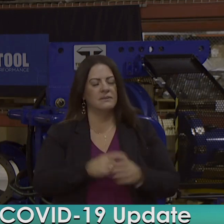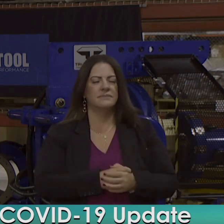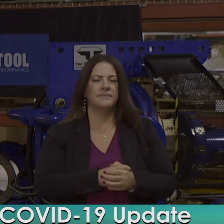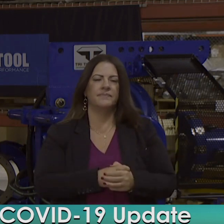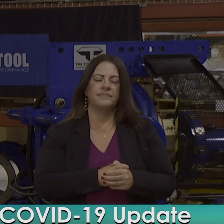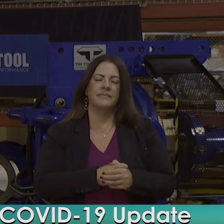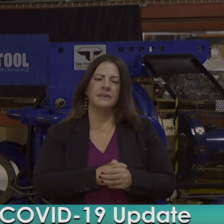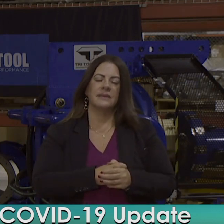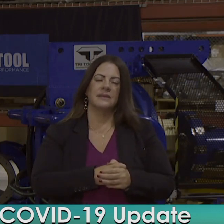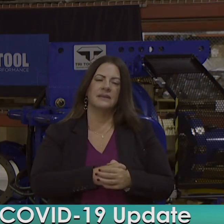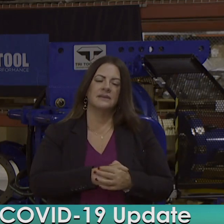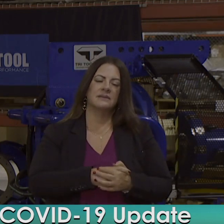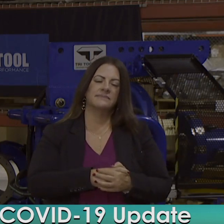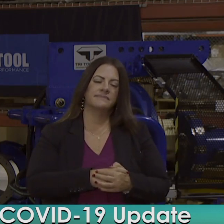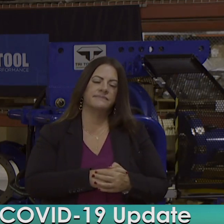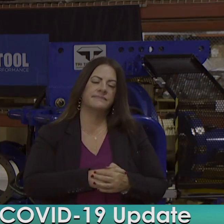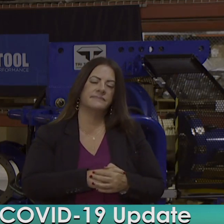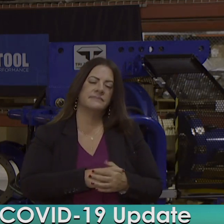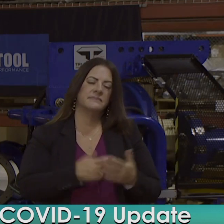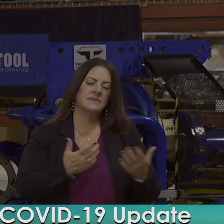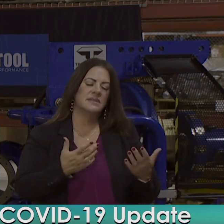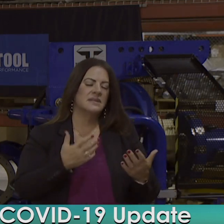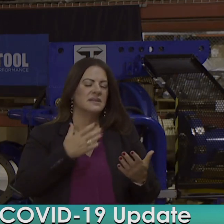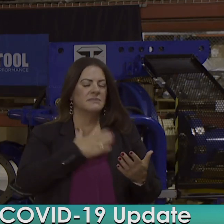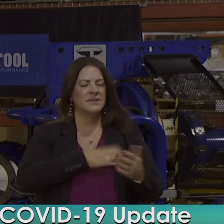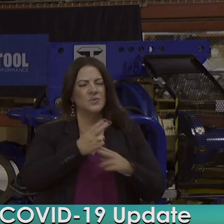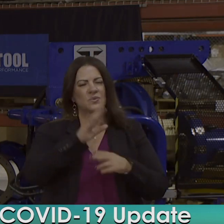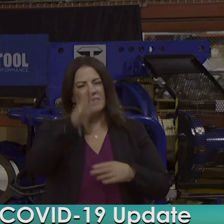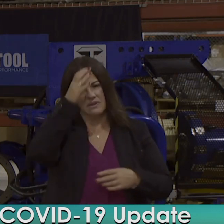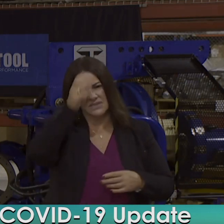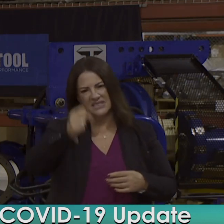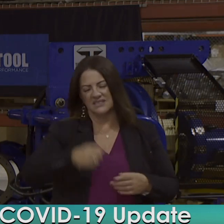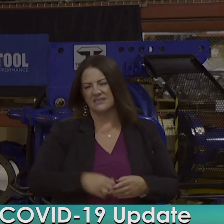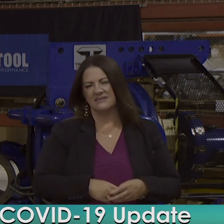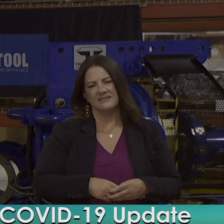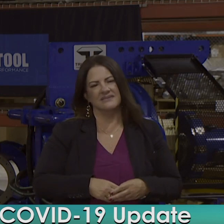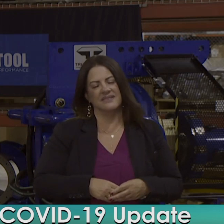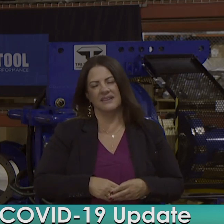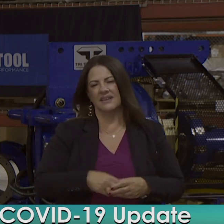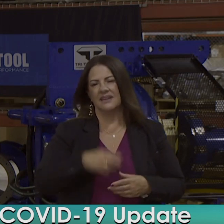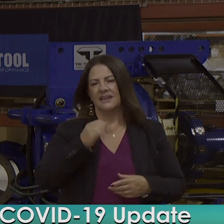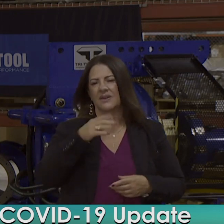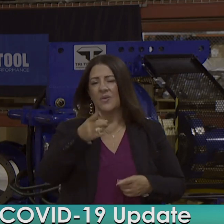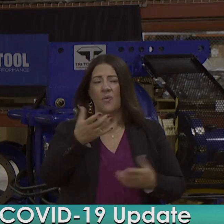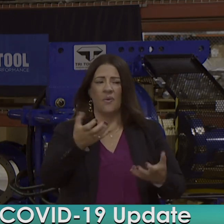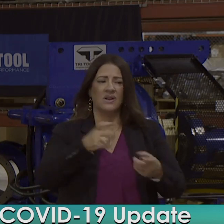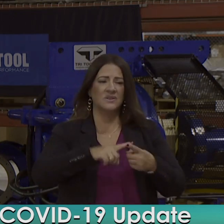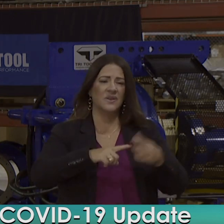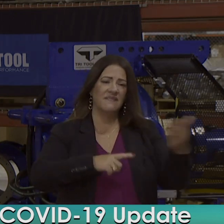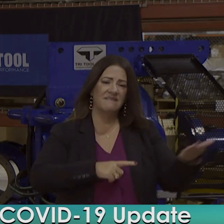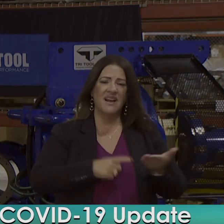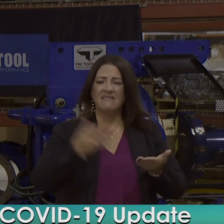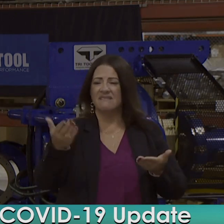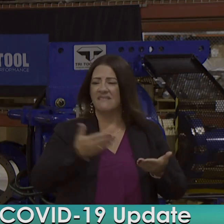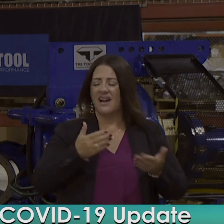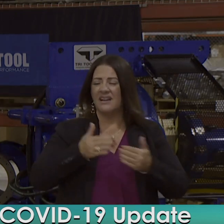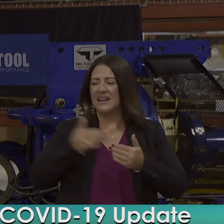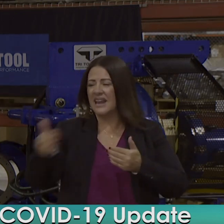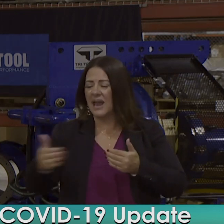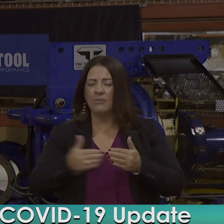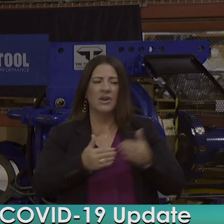to break with tradition, common sense, and you're going to invite your neighbors or friends or